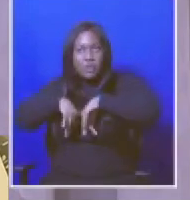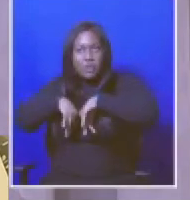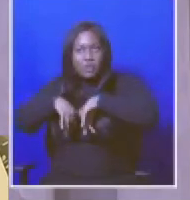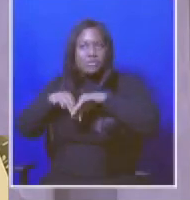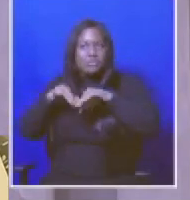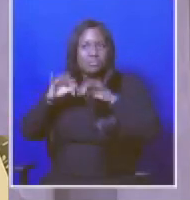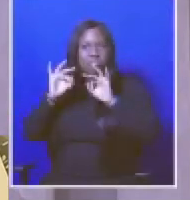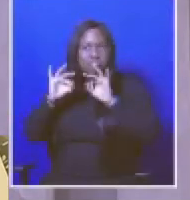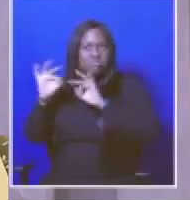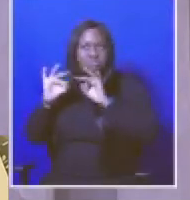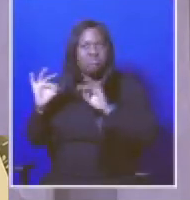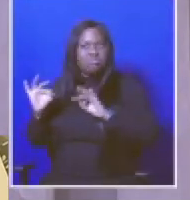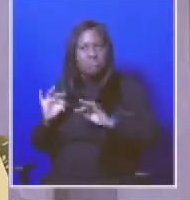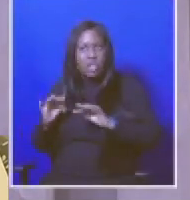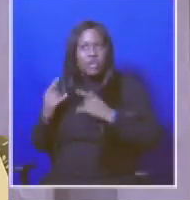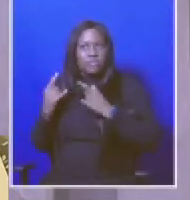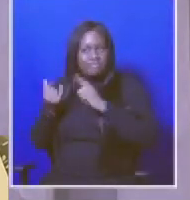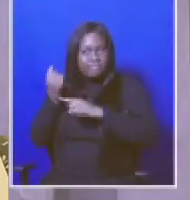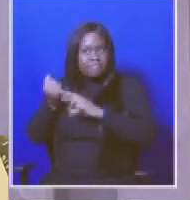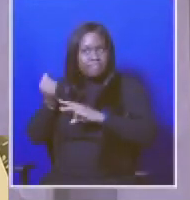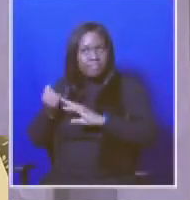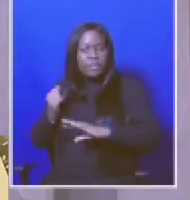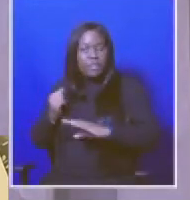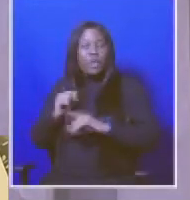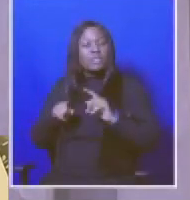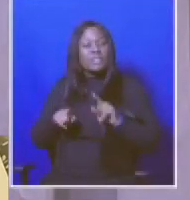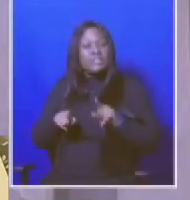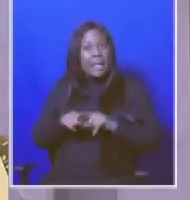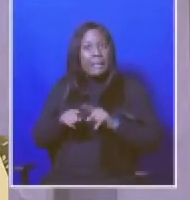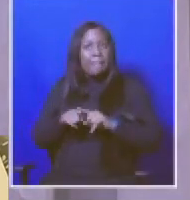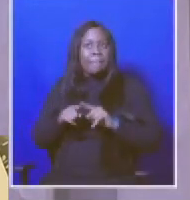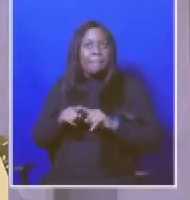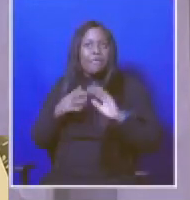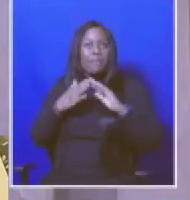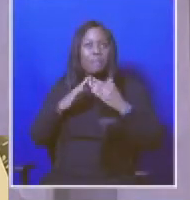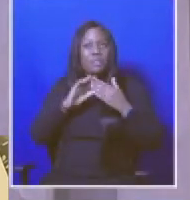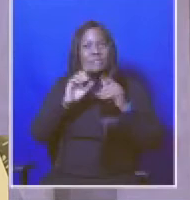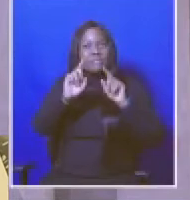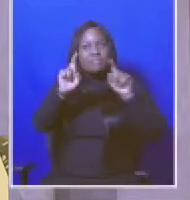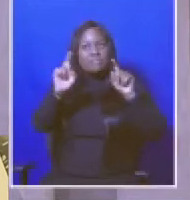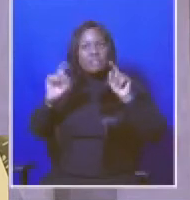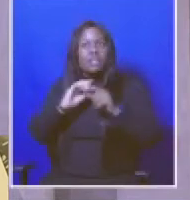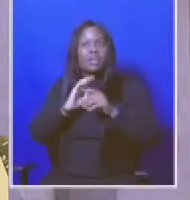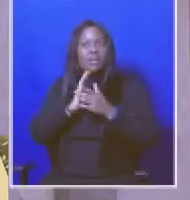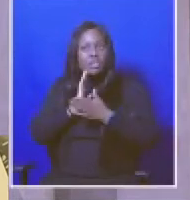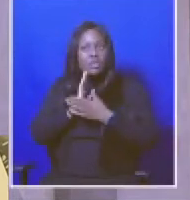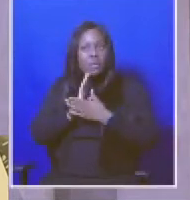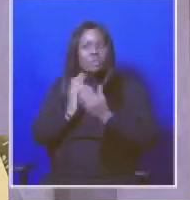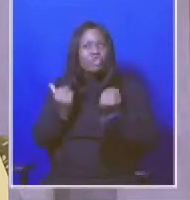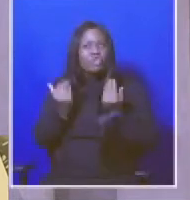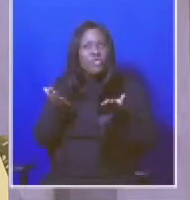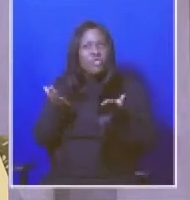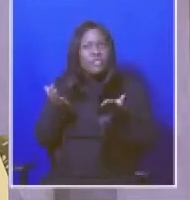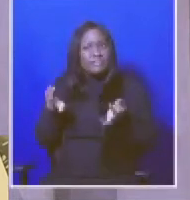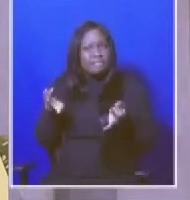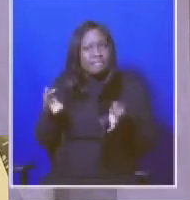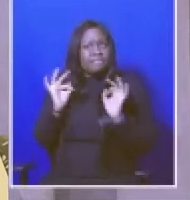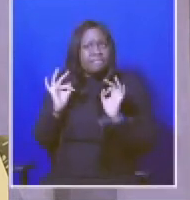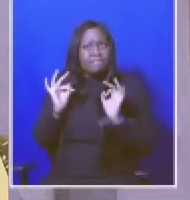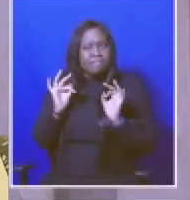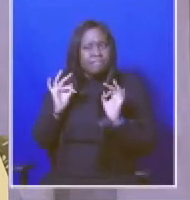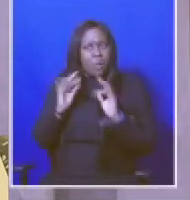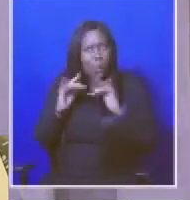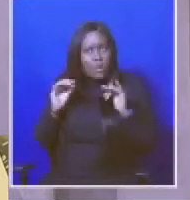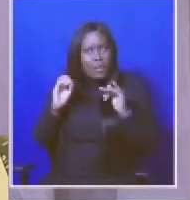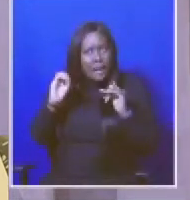delivery hotspots do receive dependable and high quality services.